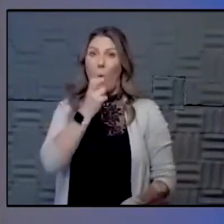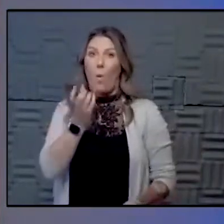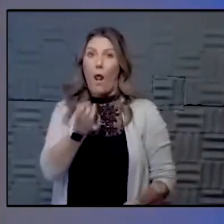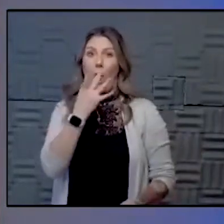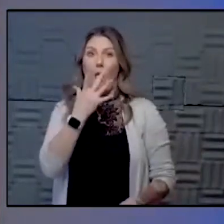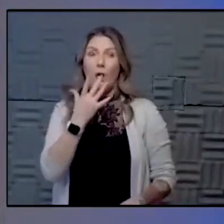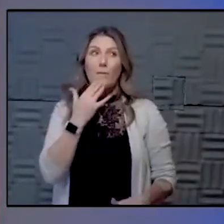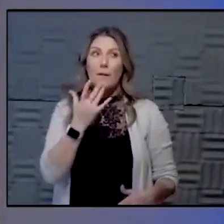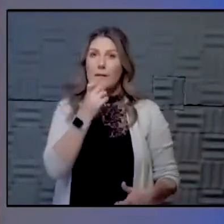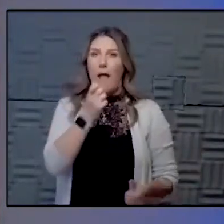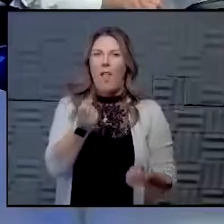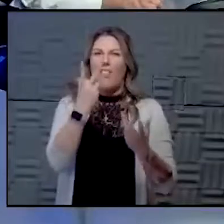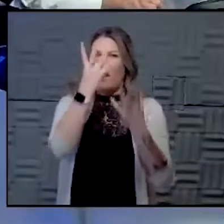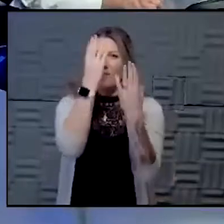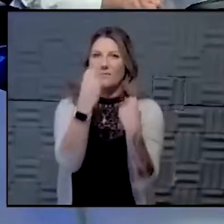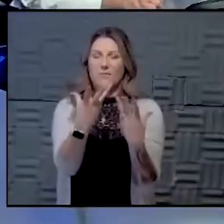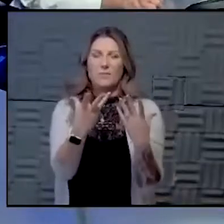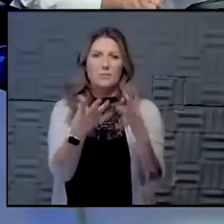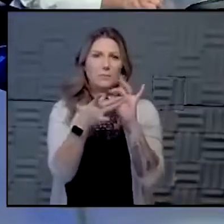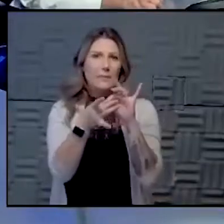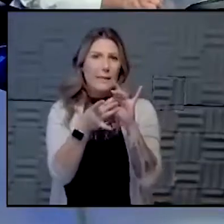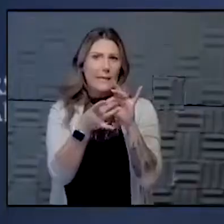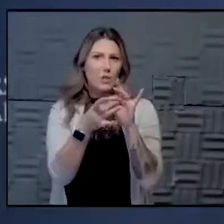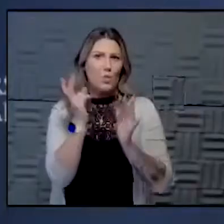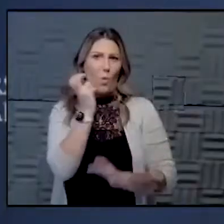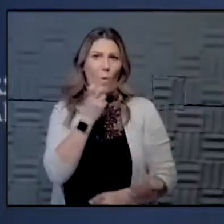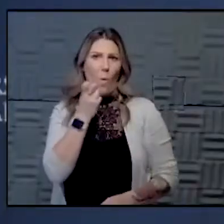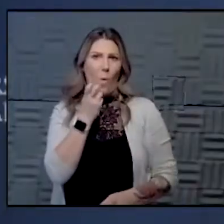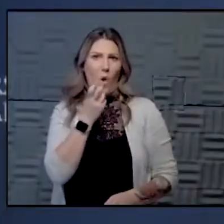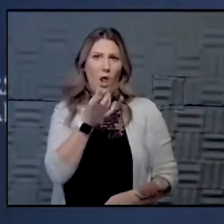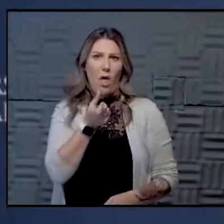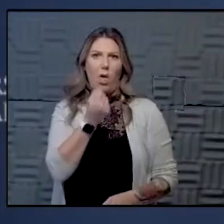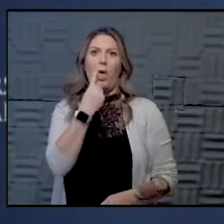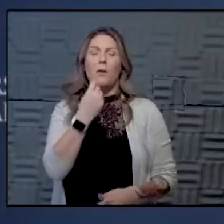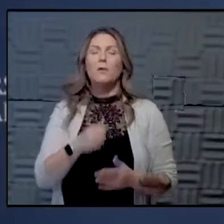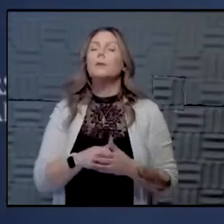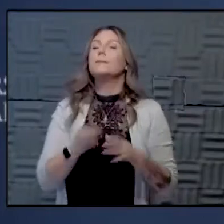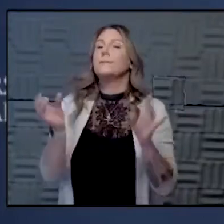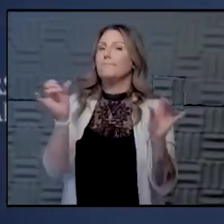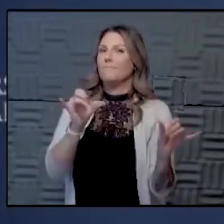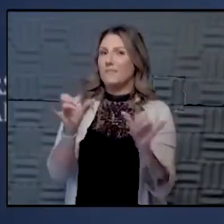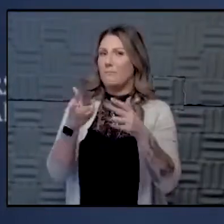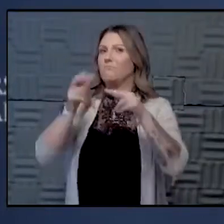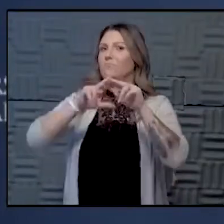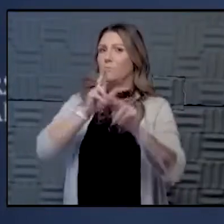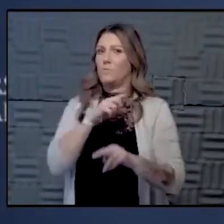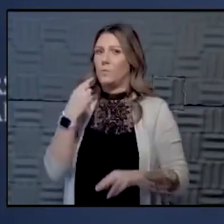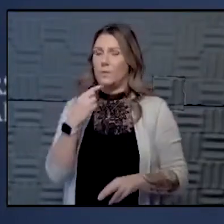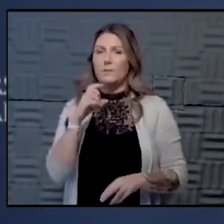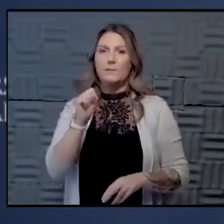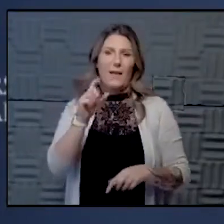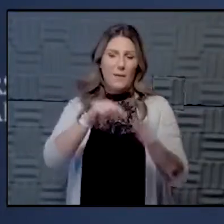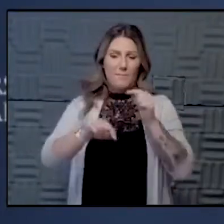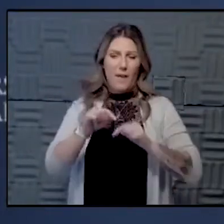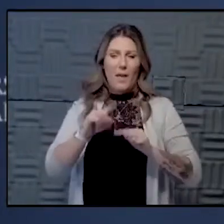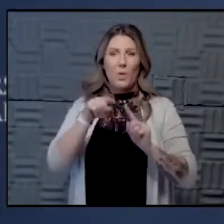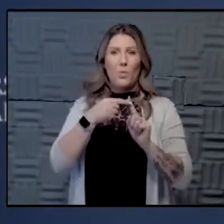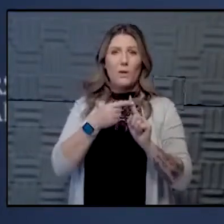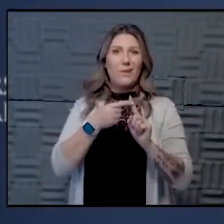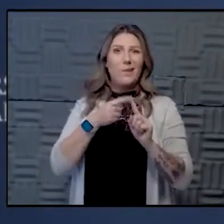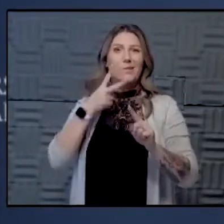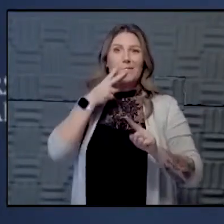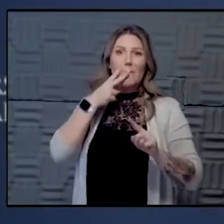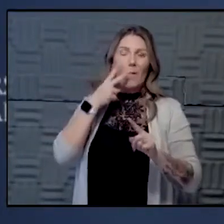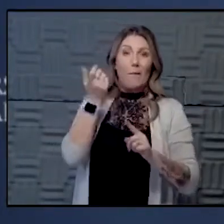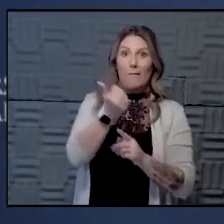data on the oral. Okay. Dr. Jones? Same. Increased risk. And again, it goes back to when you're smoking, to your point earlier,